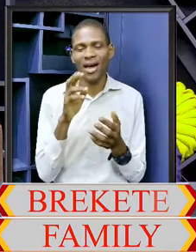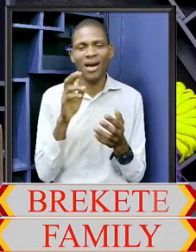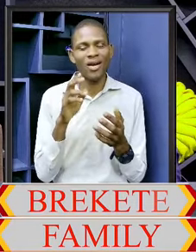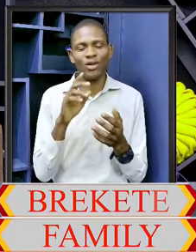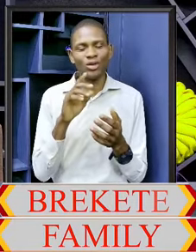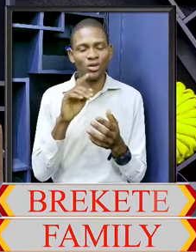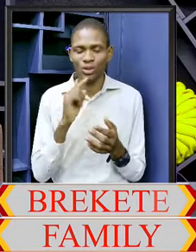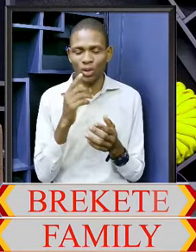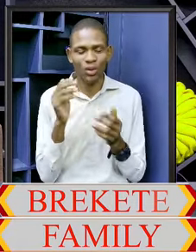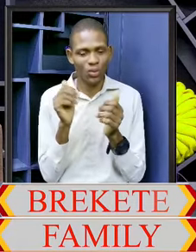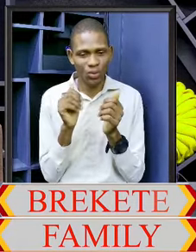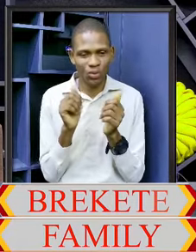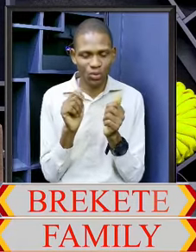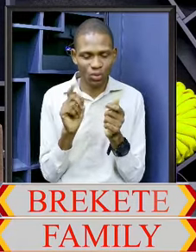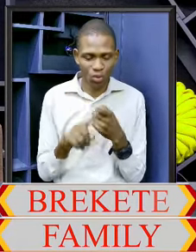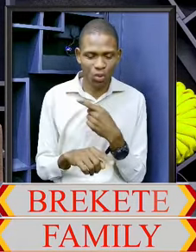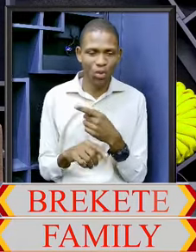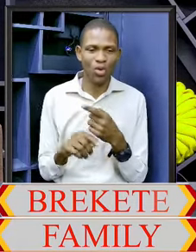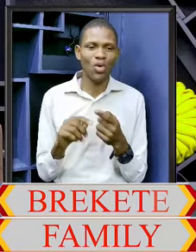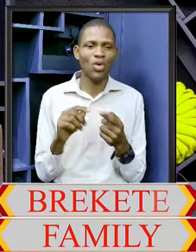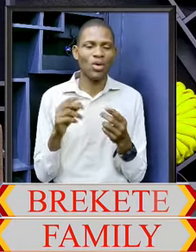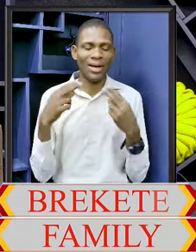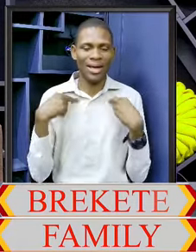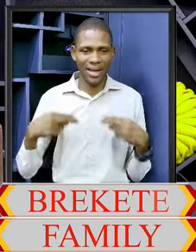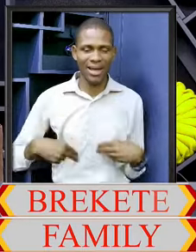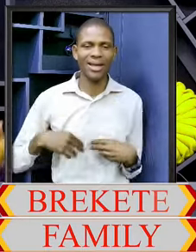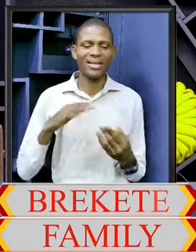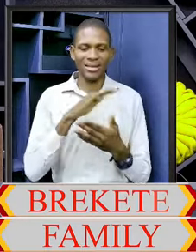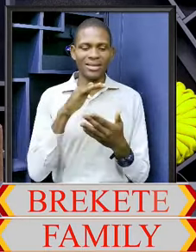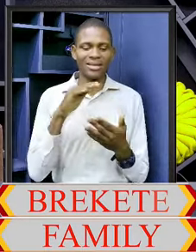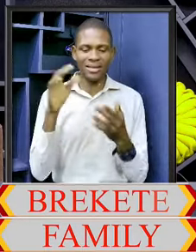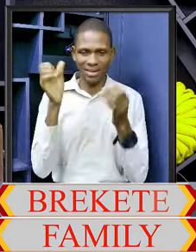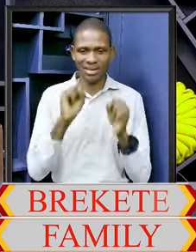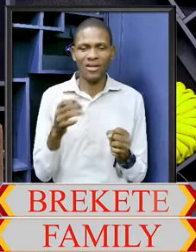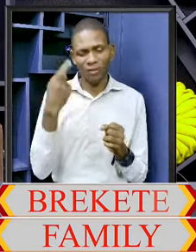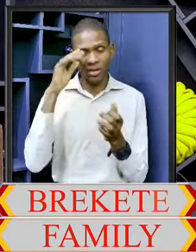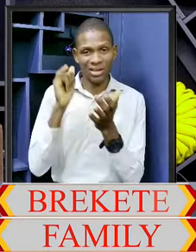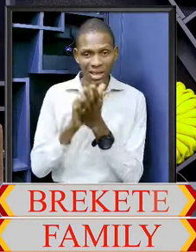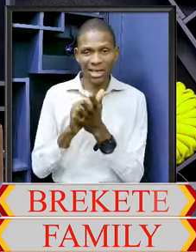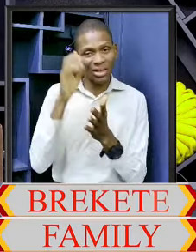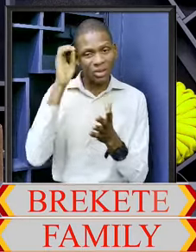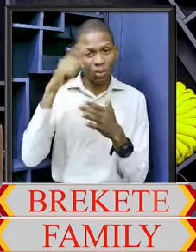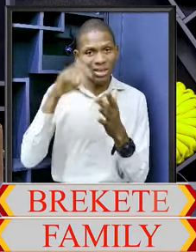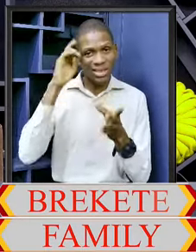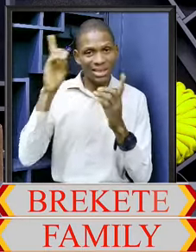health system. Oh, in right time. Right time. For that one, make we appreciate them.